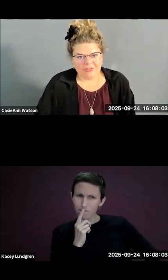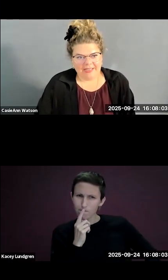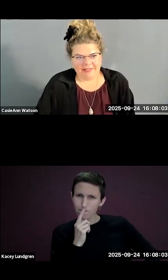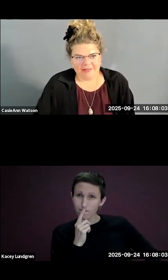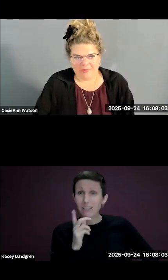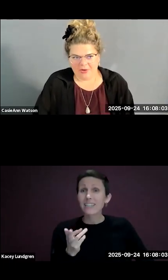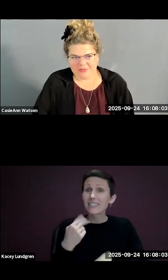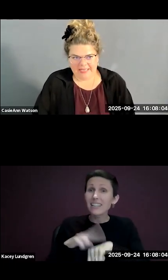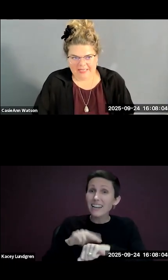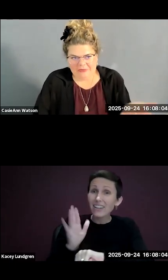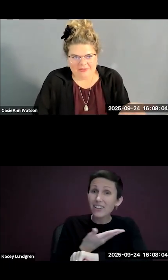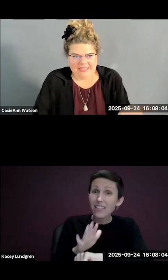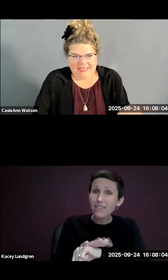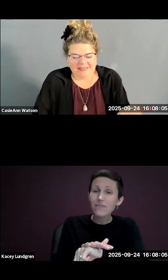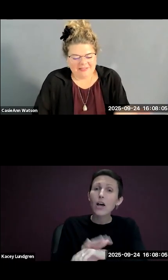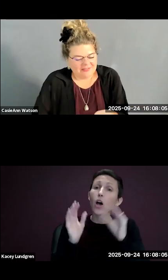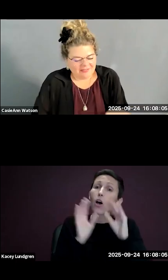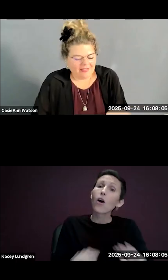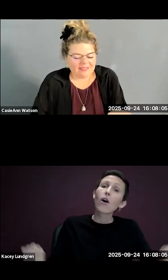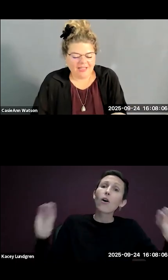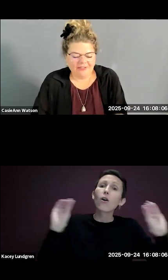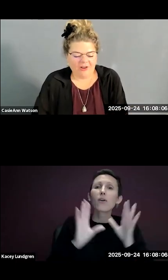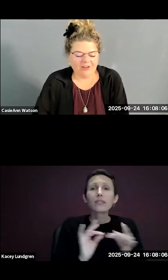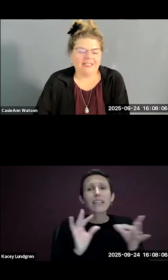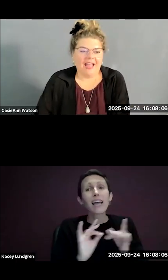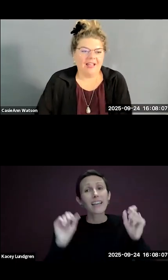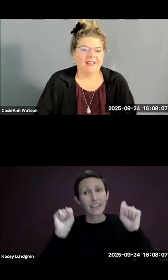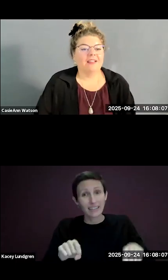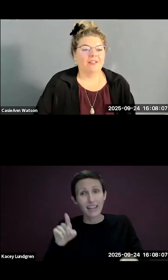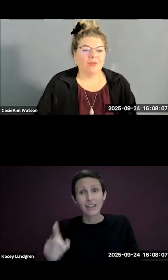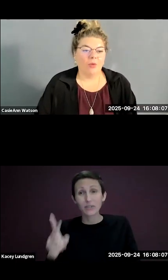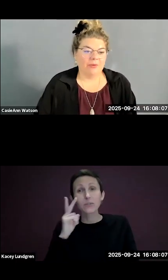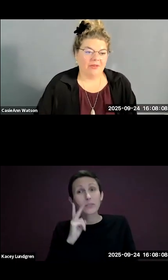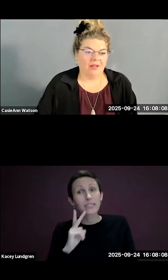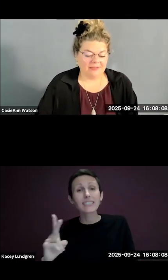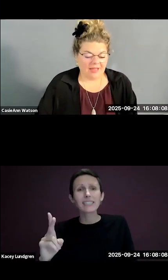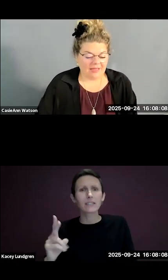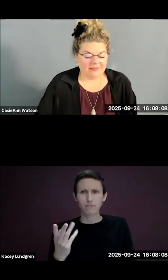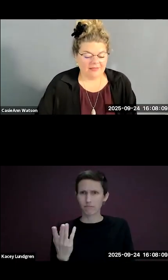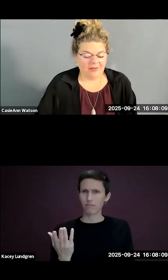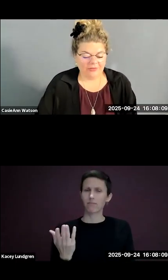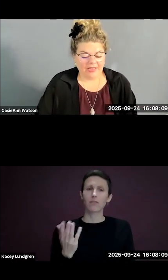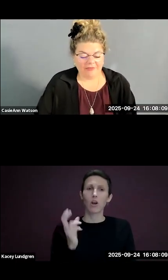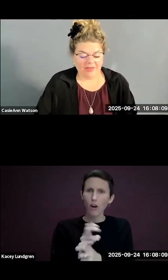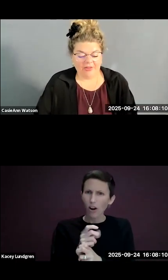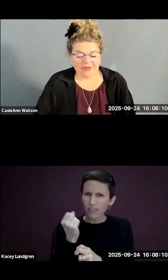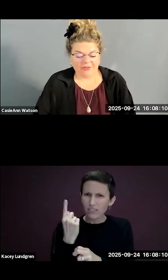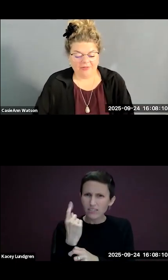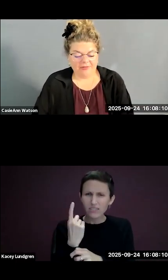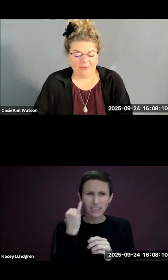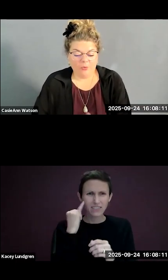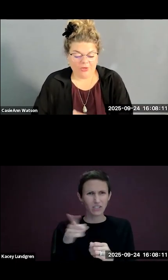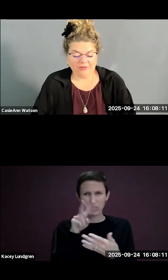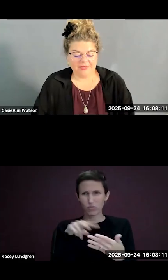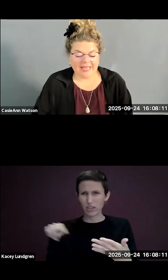It's the national anthem, "Oh Say Can You See?" That's kind of hard to get from what we read on the slide. Only every